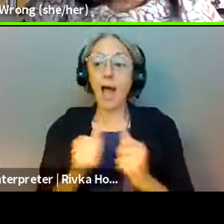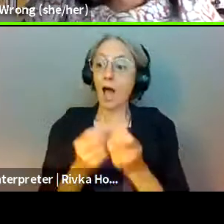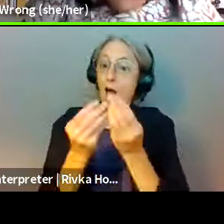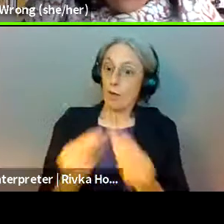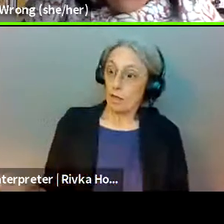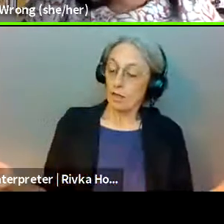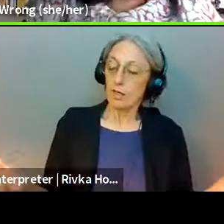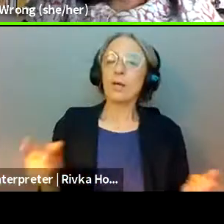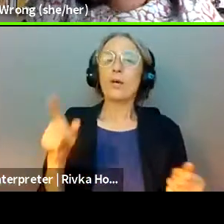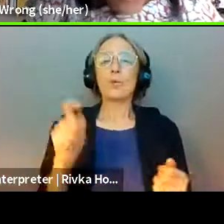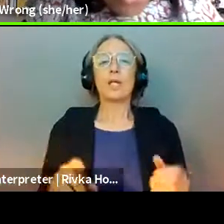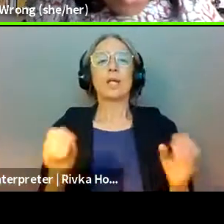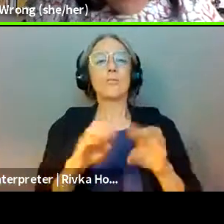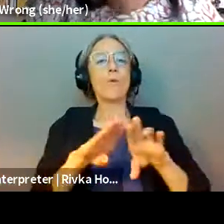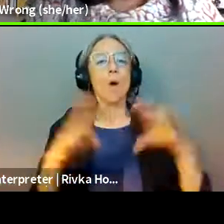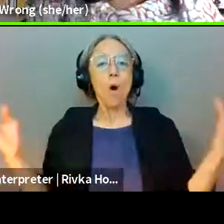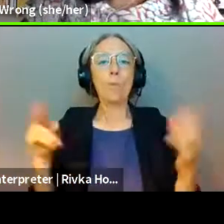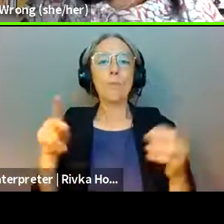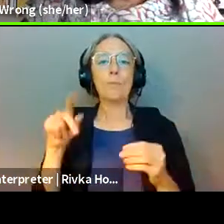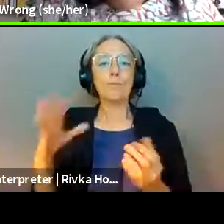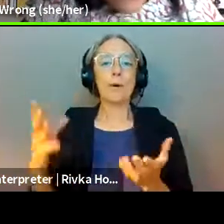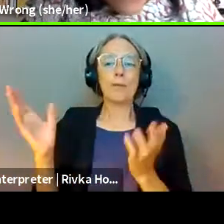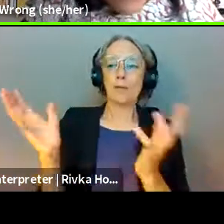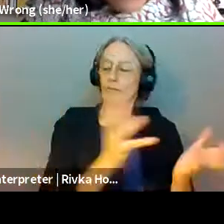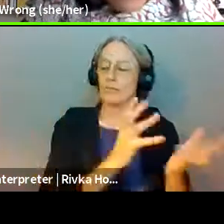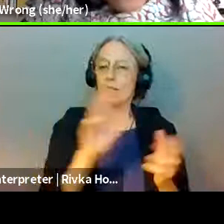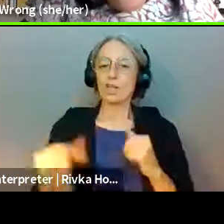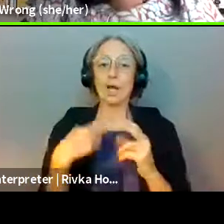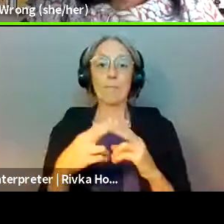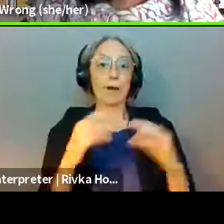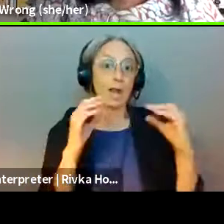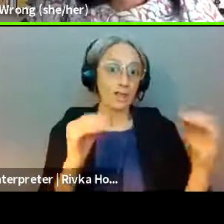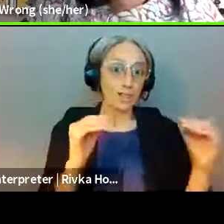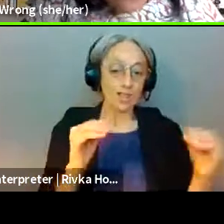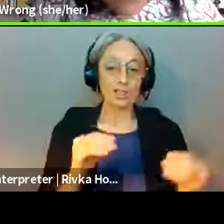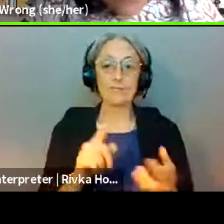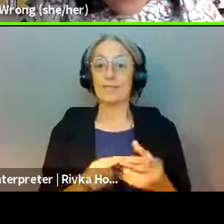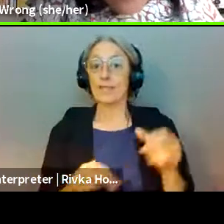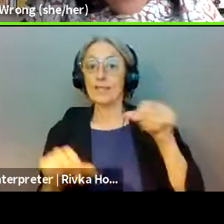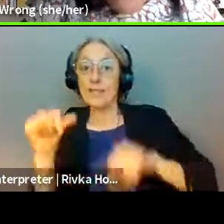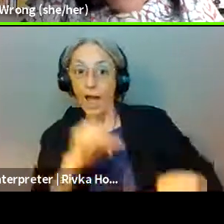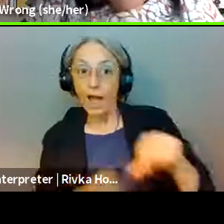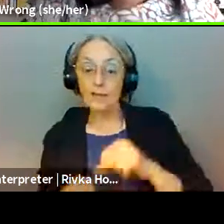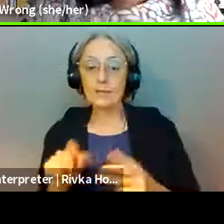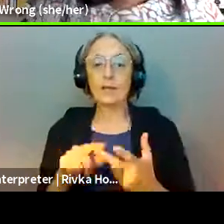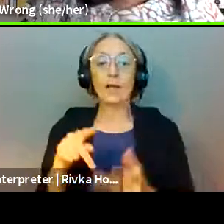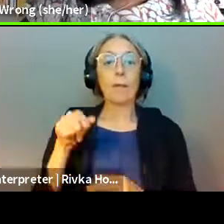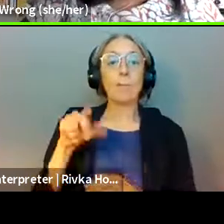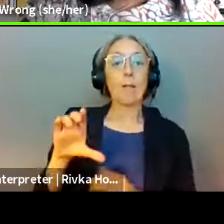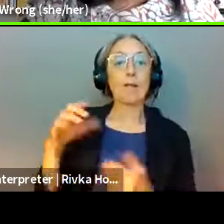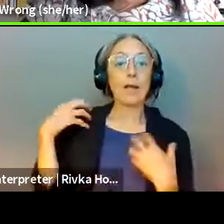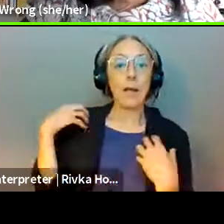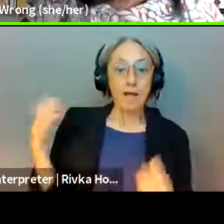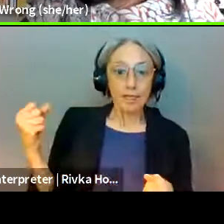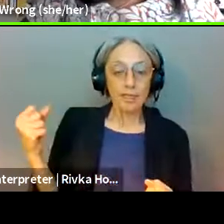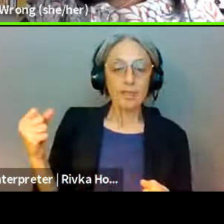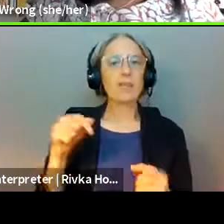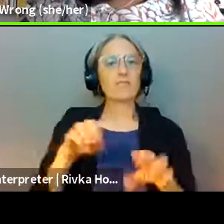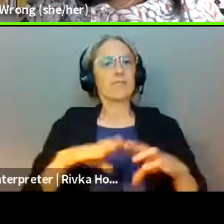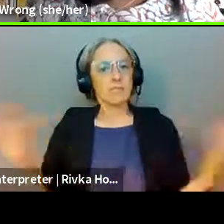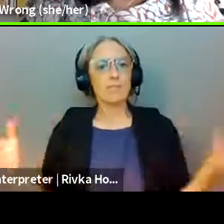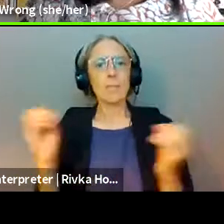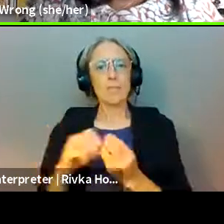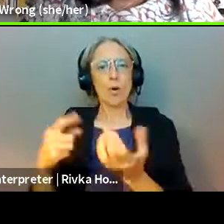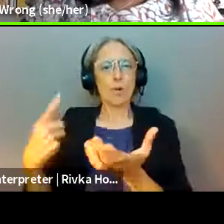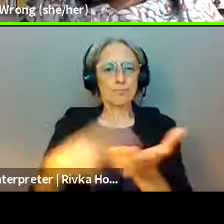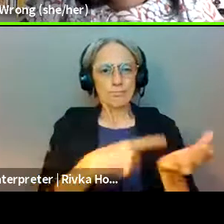public conversations and education about science, about public health, to hear